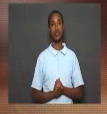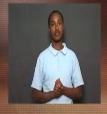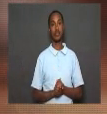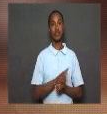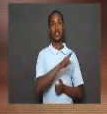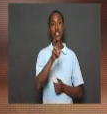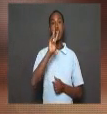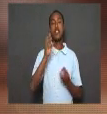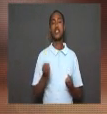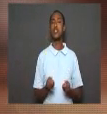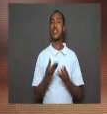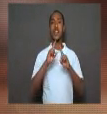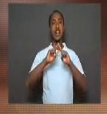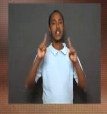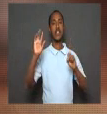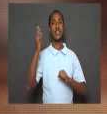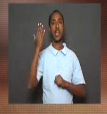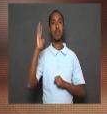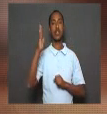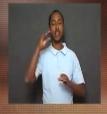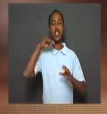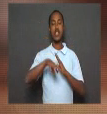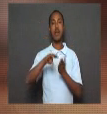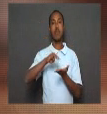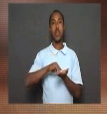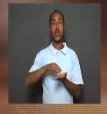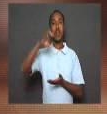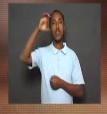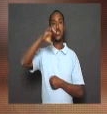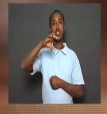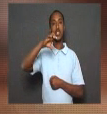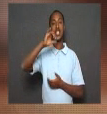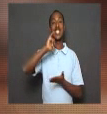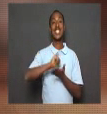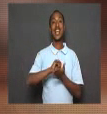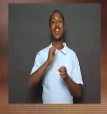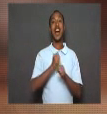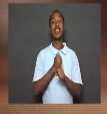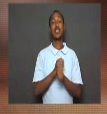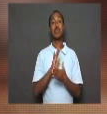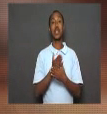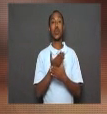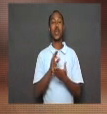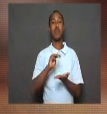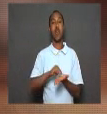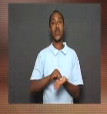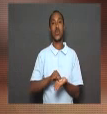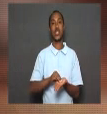There are several different types of intermolecular forces that act between